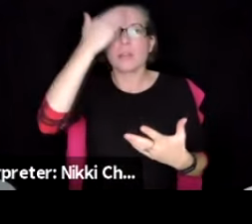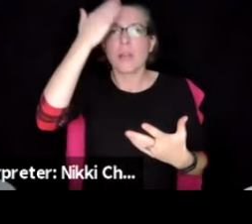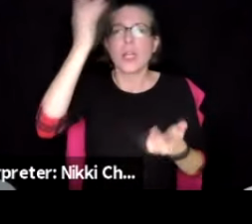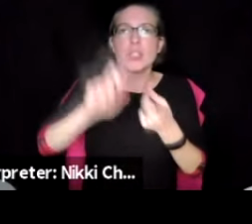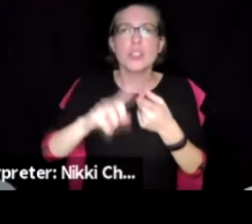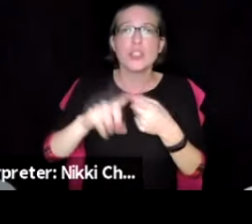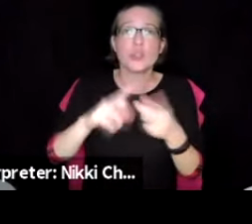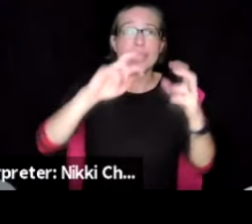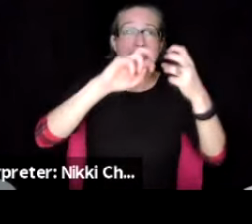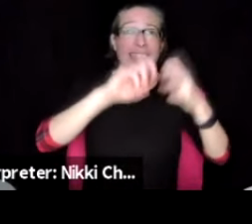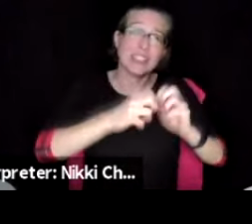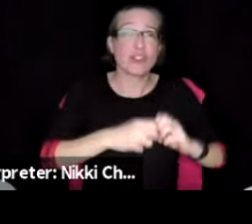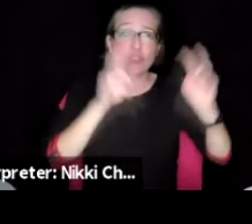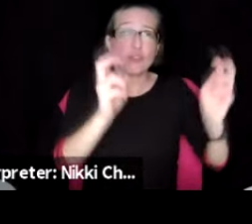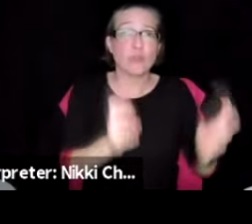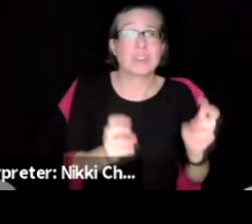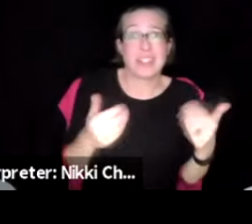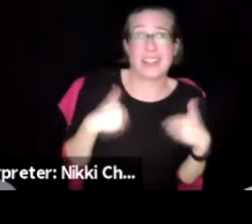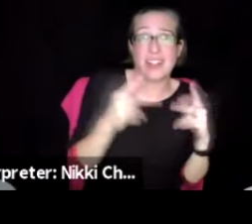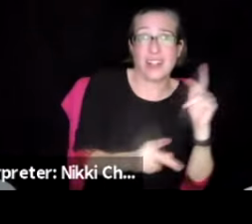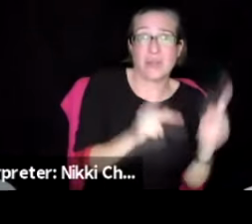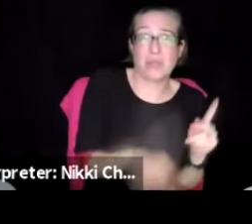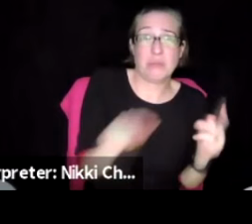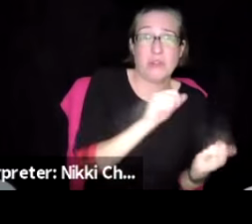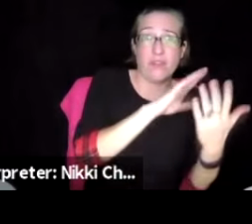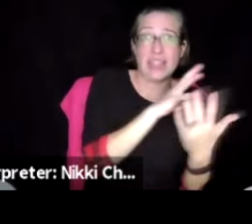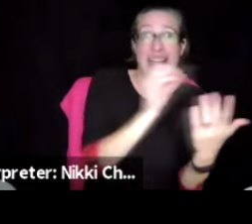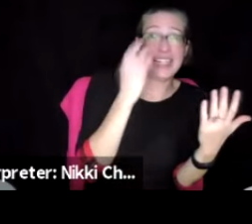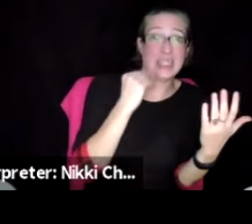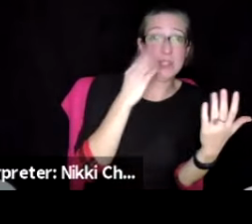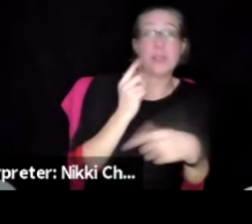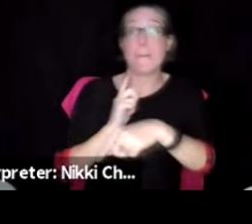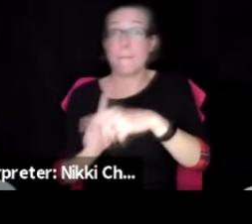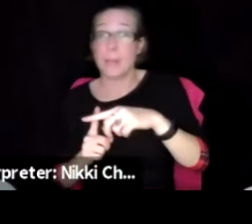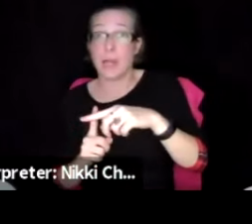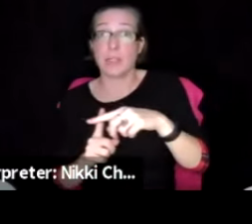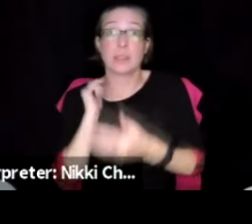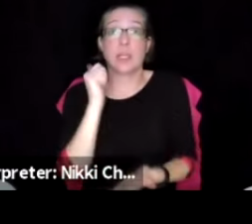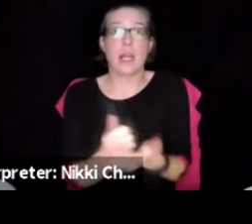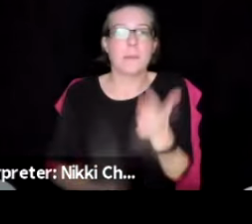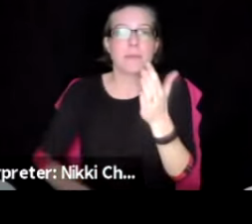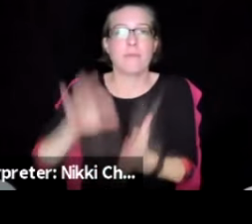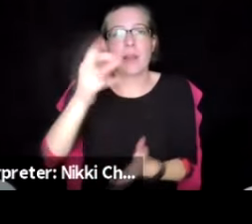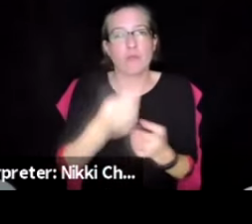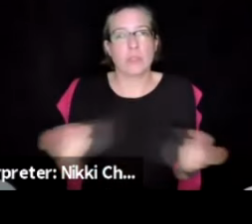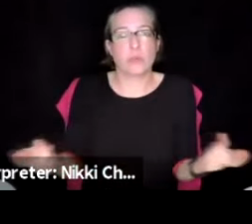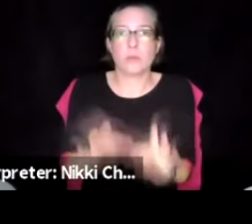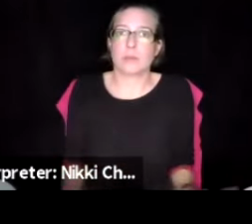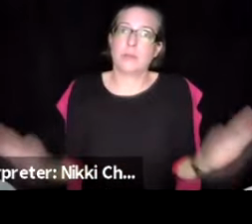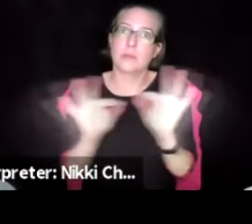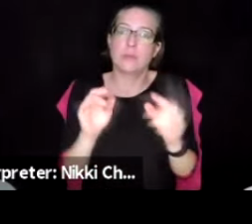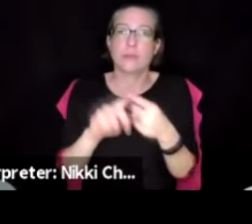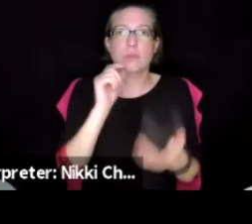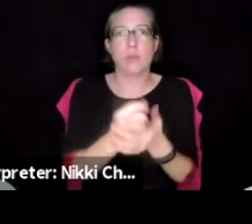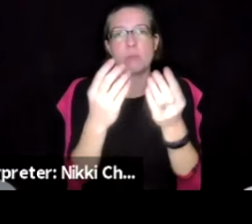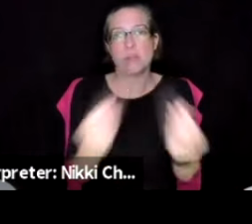they themselves experience, as well as the resources that matter in helping to solve those issues. And